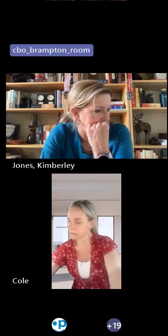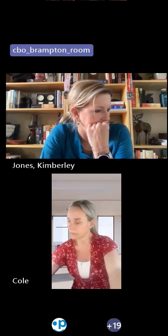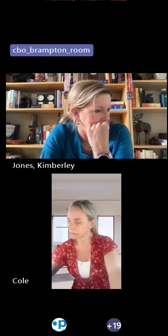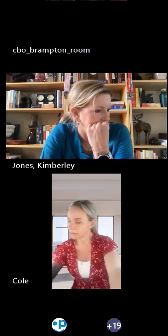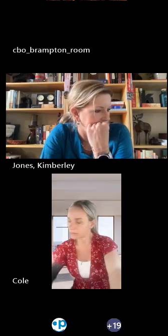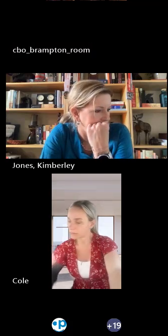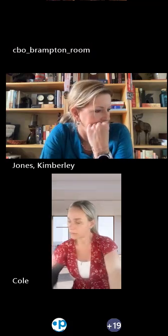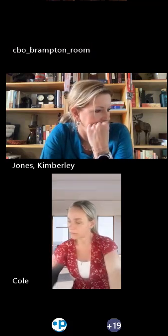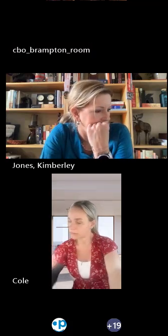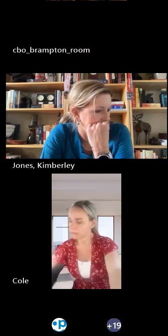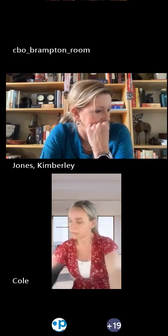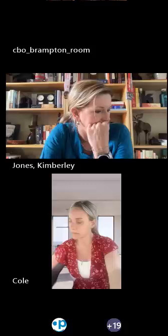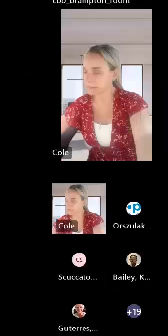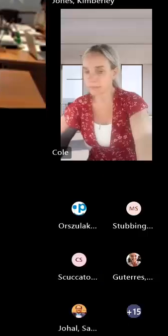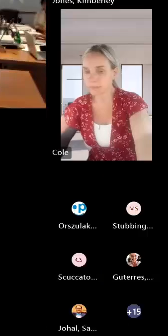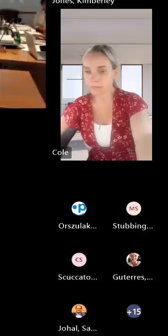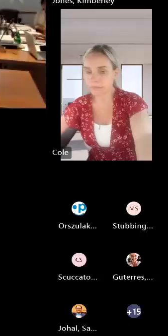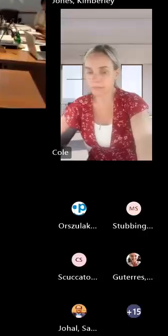this time.